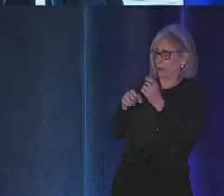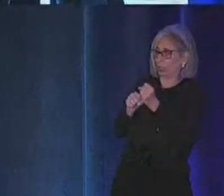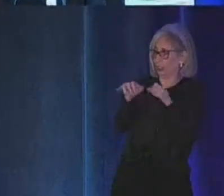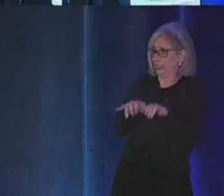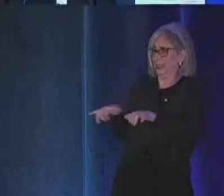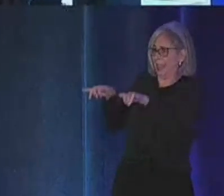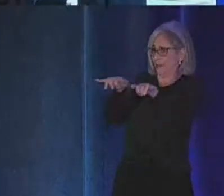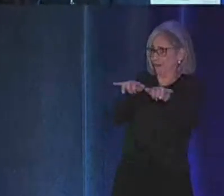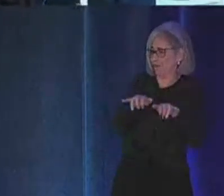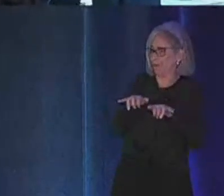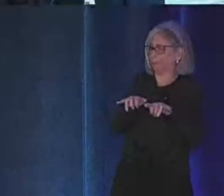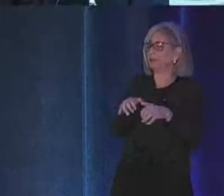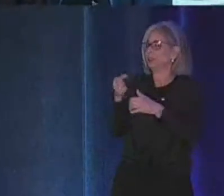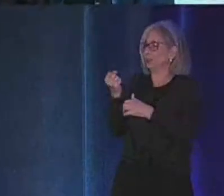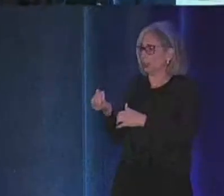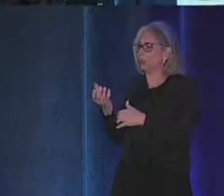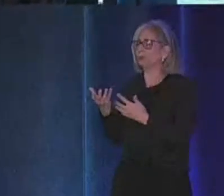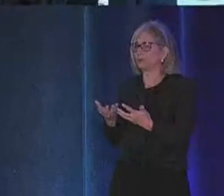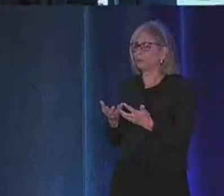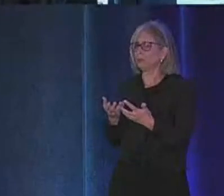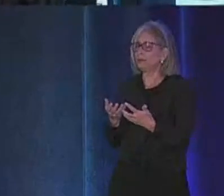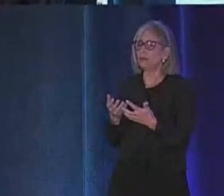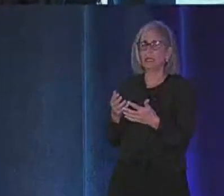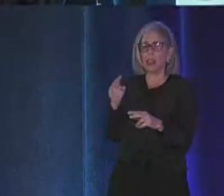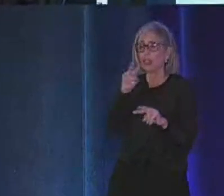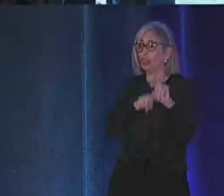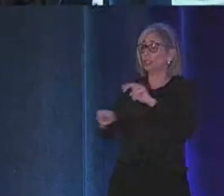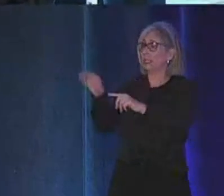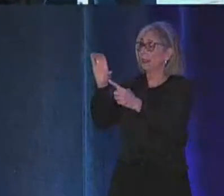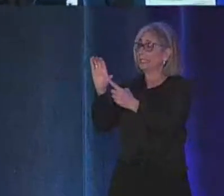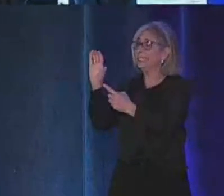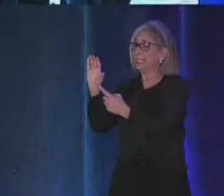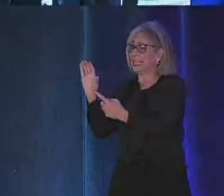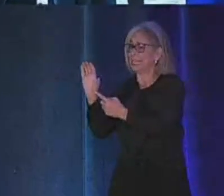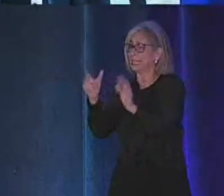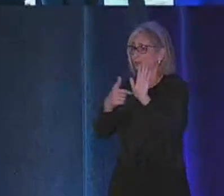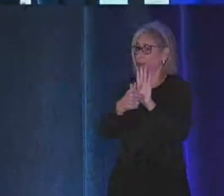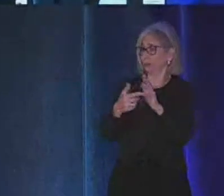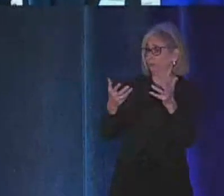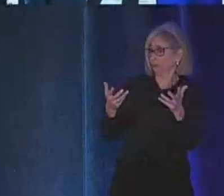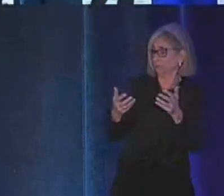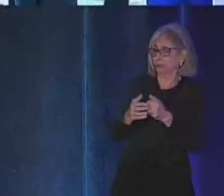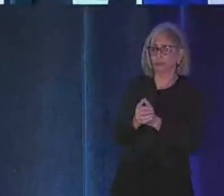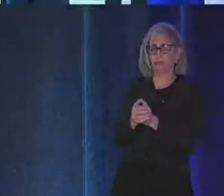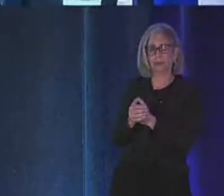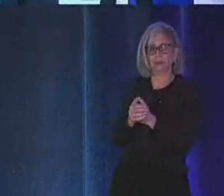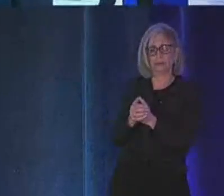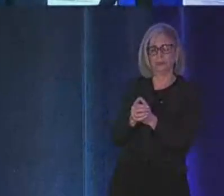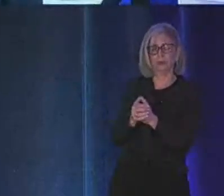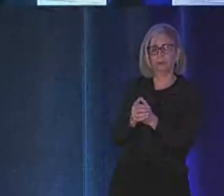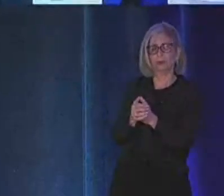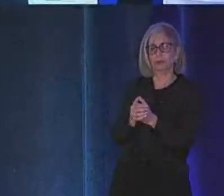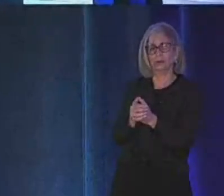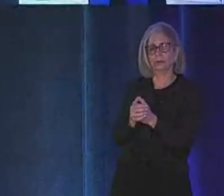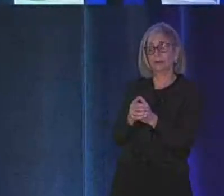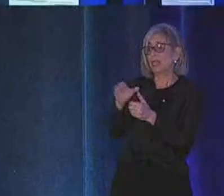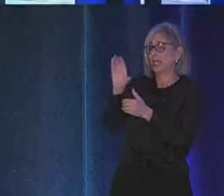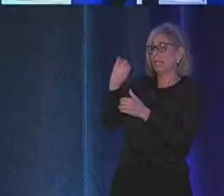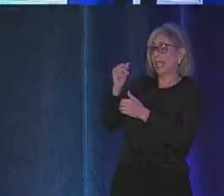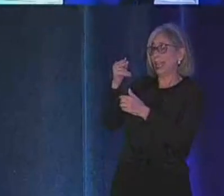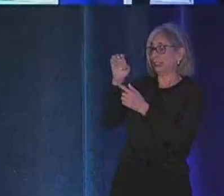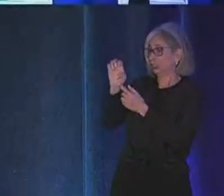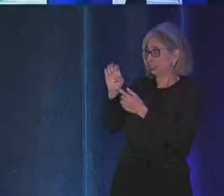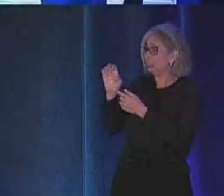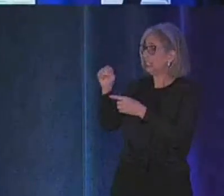standard. So let's look at C. C in our case could stand for caching,